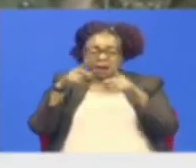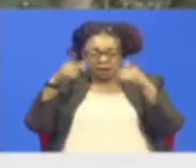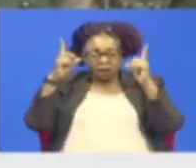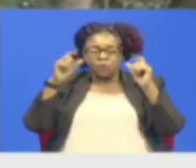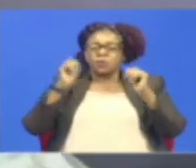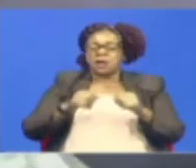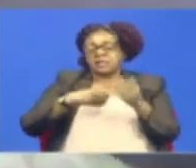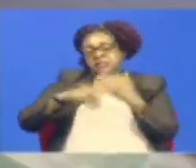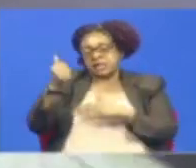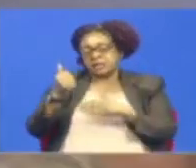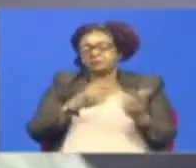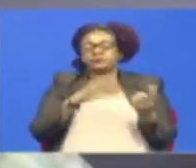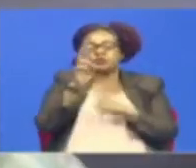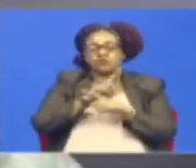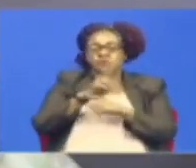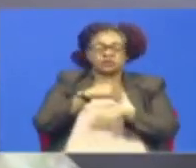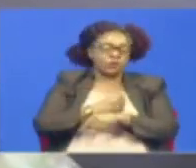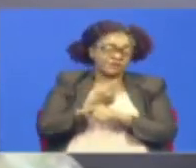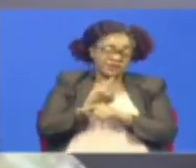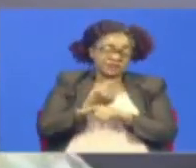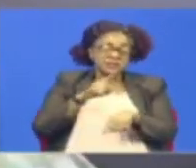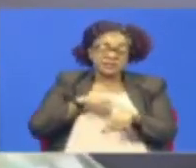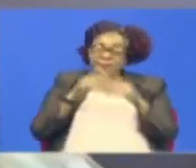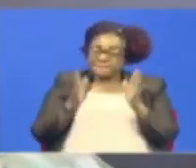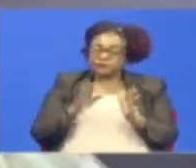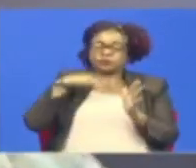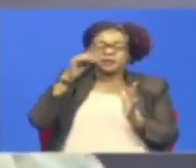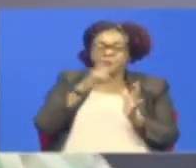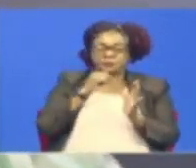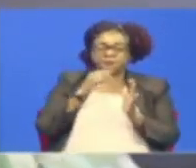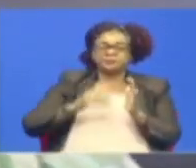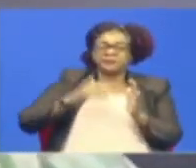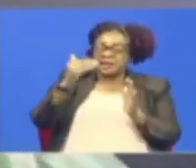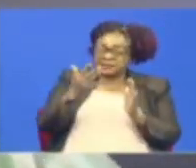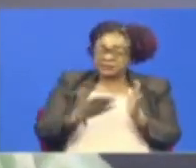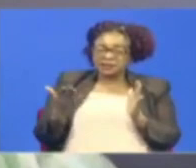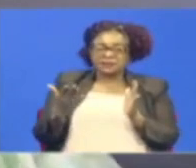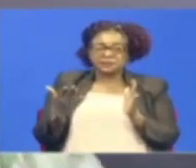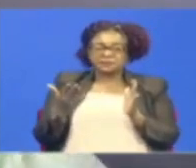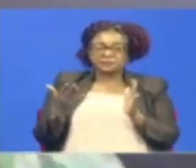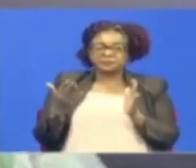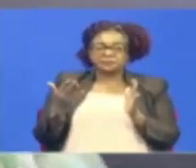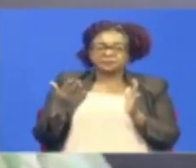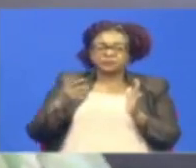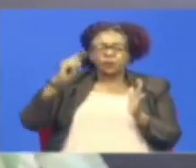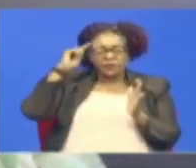mtoto shule. Once somebody is dead, the next thing one must think of is